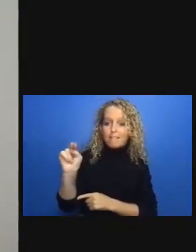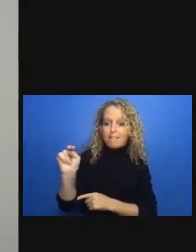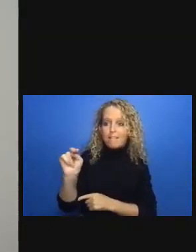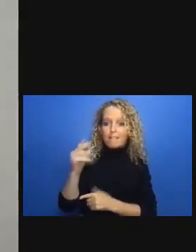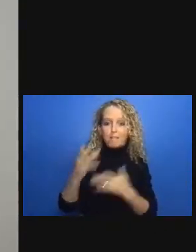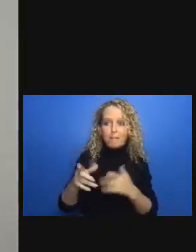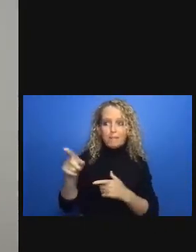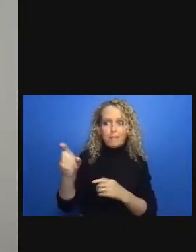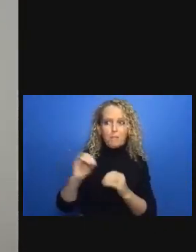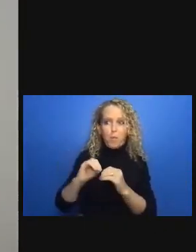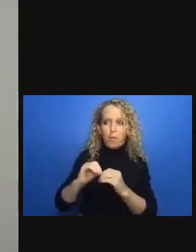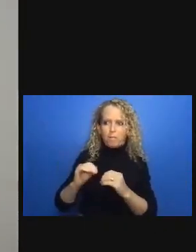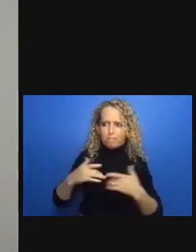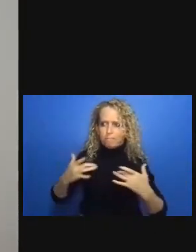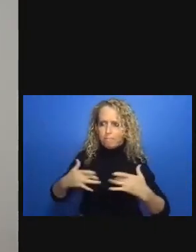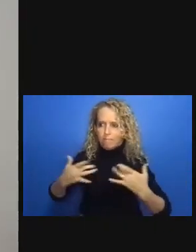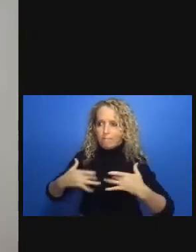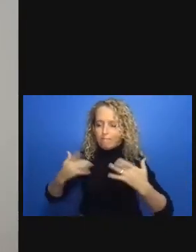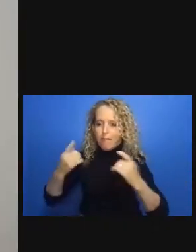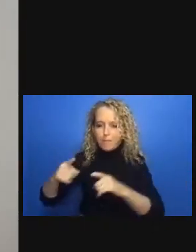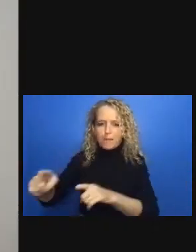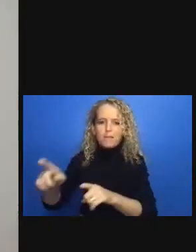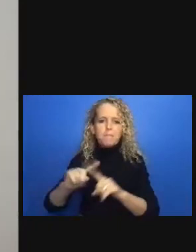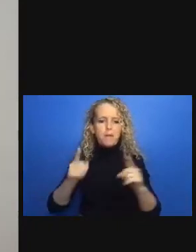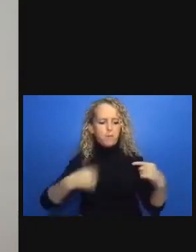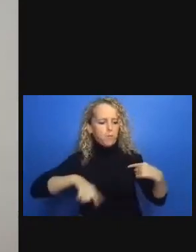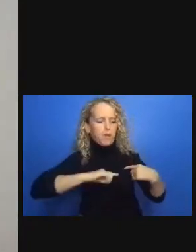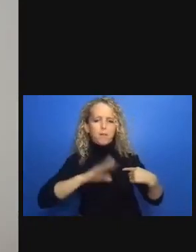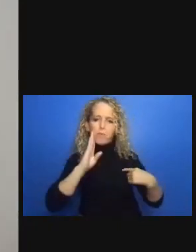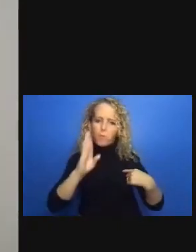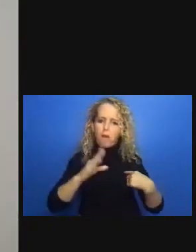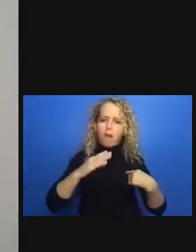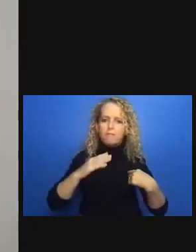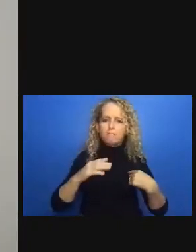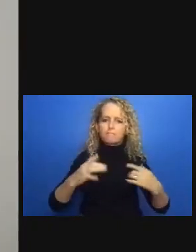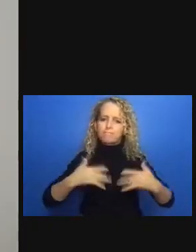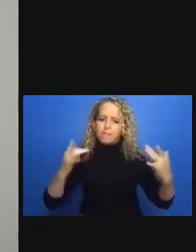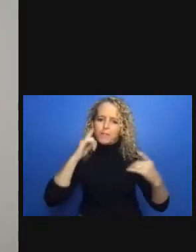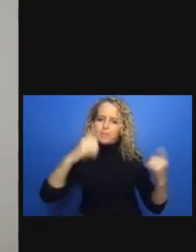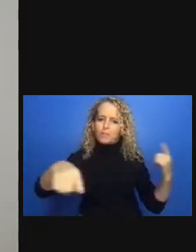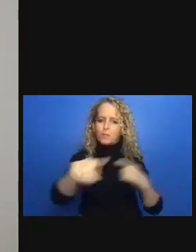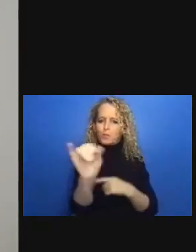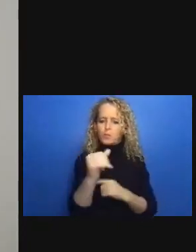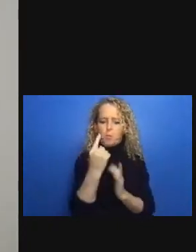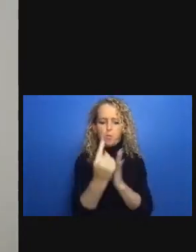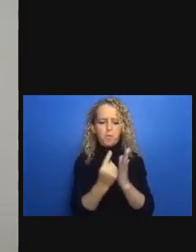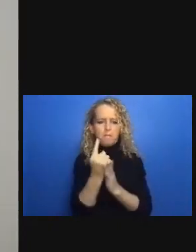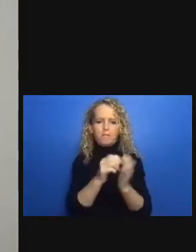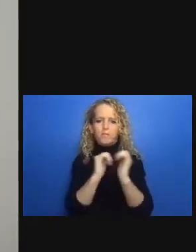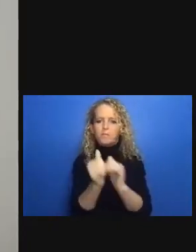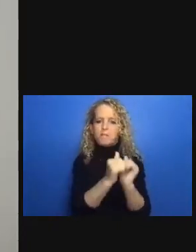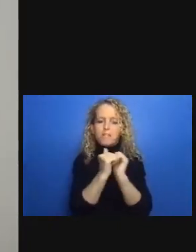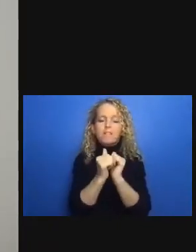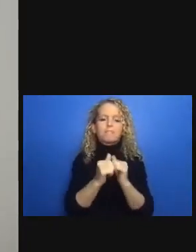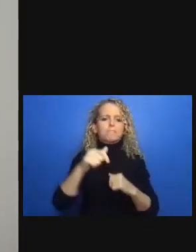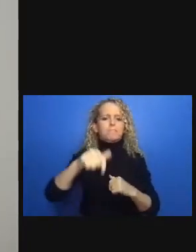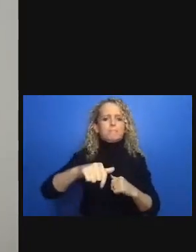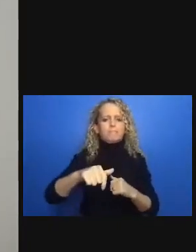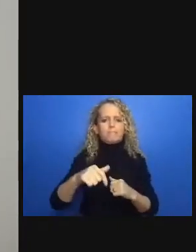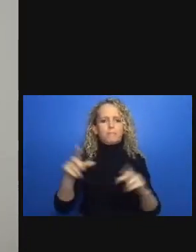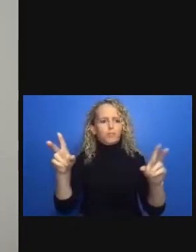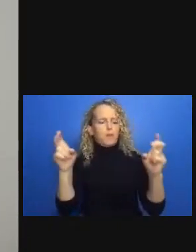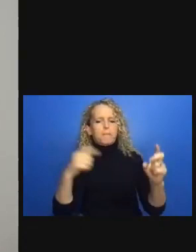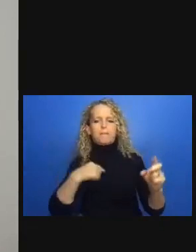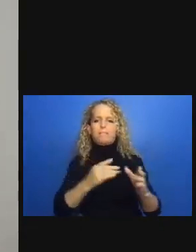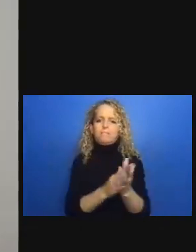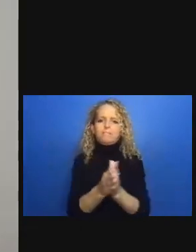but we're going to try to keep you entertained tonight. We've got an hour together, and this is such a passionate topic for me, I know